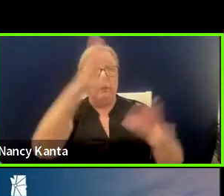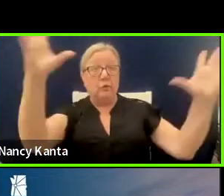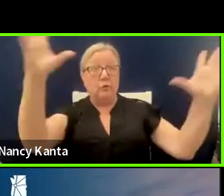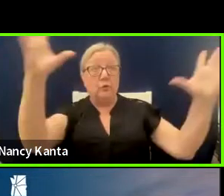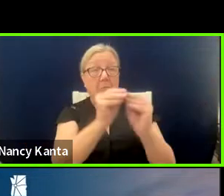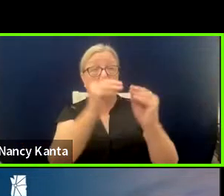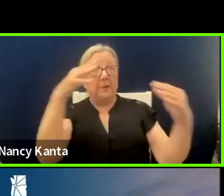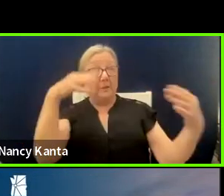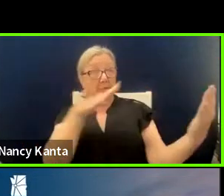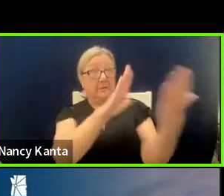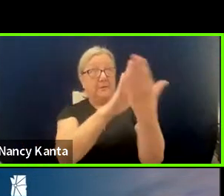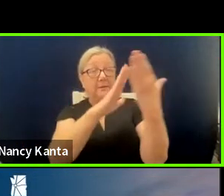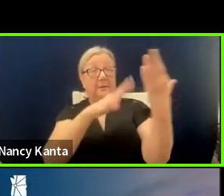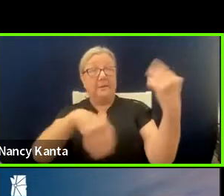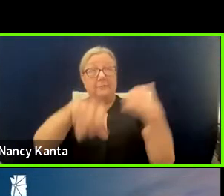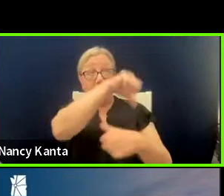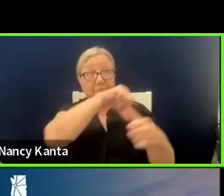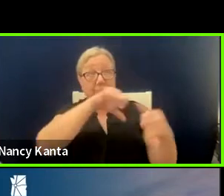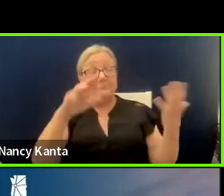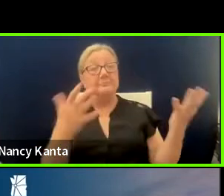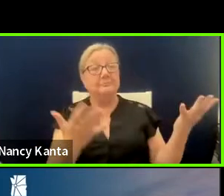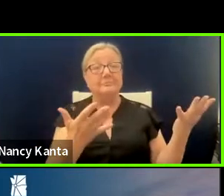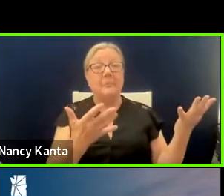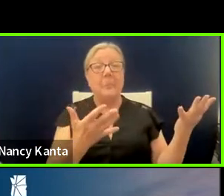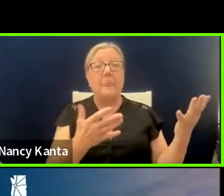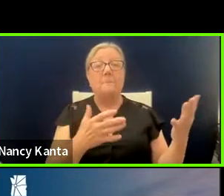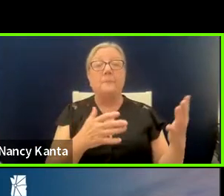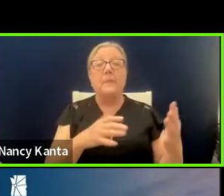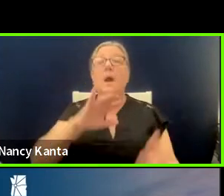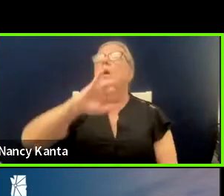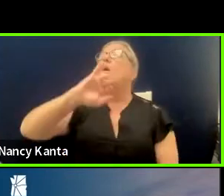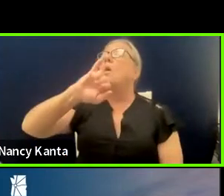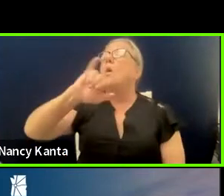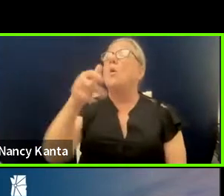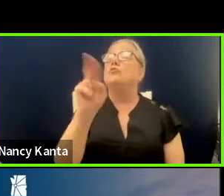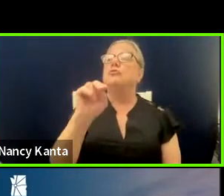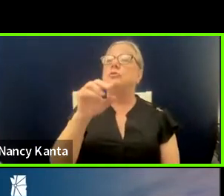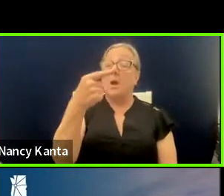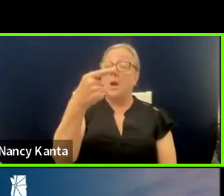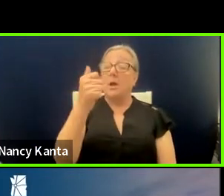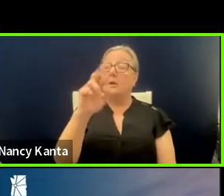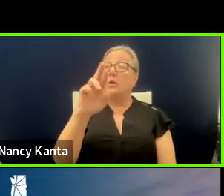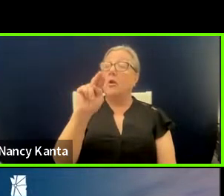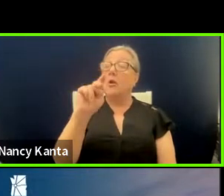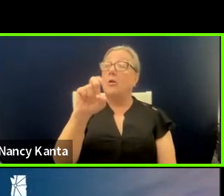yeah. Well, how about John Gardner? I saw your hand.